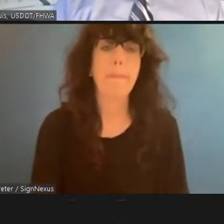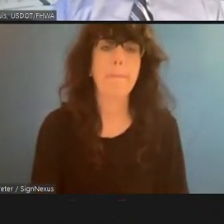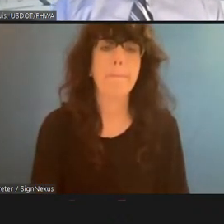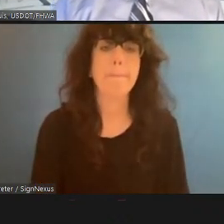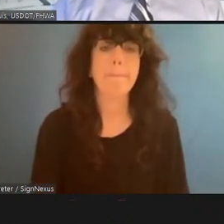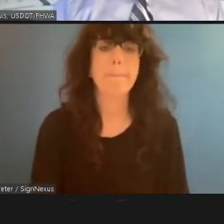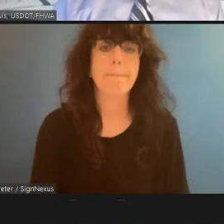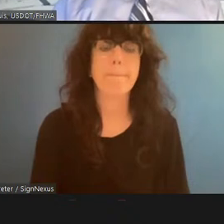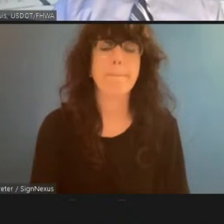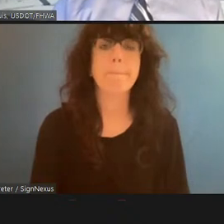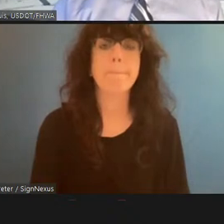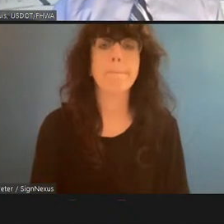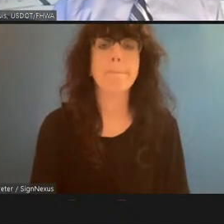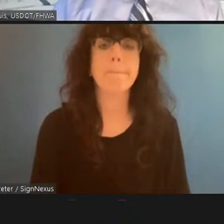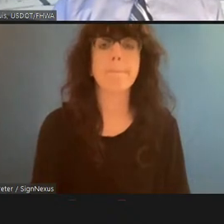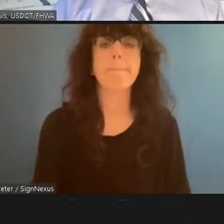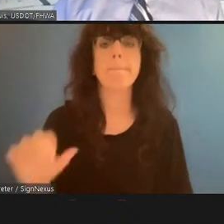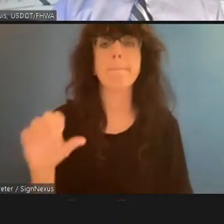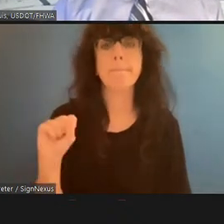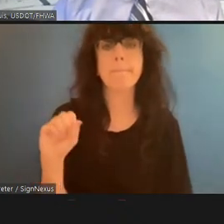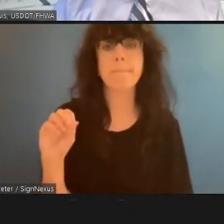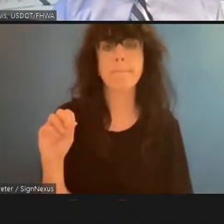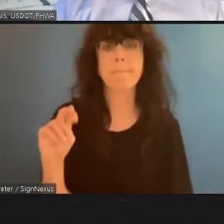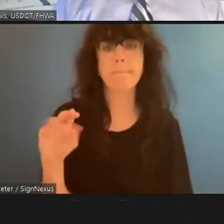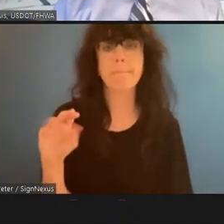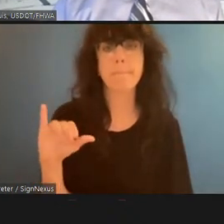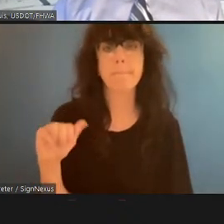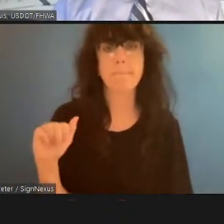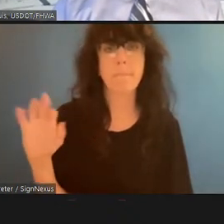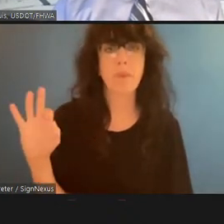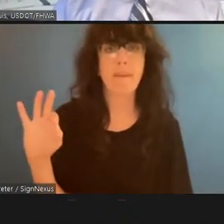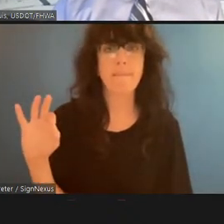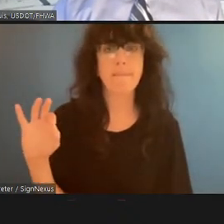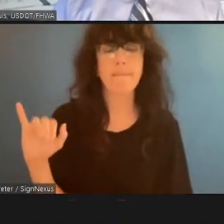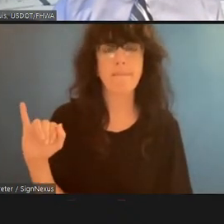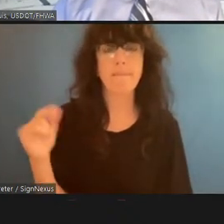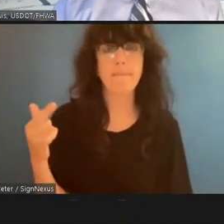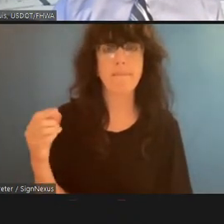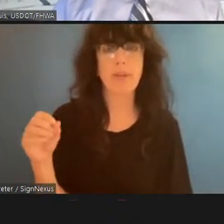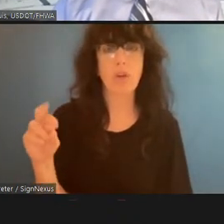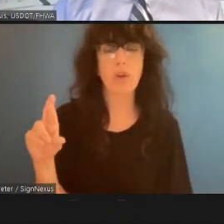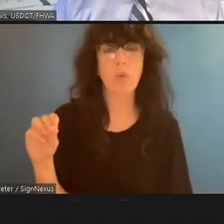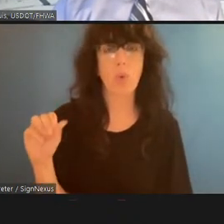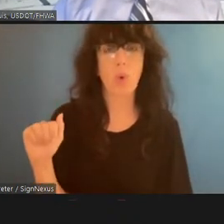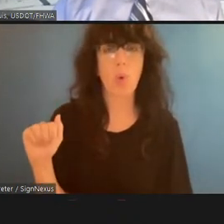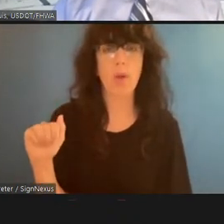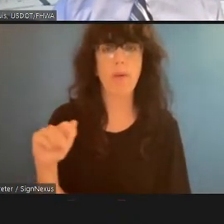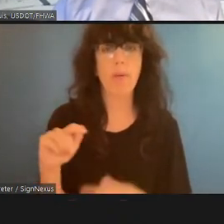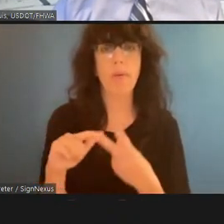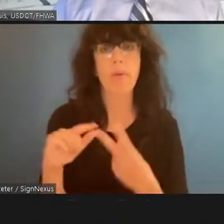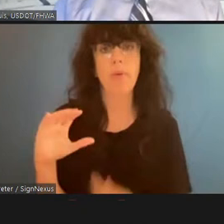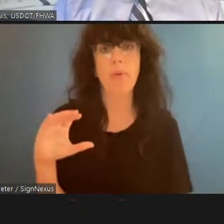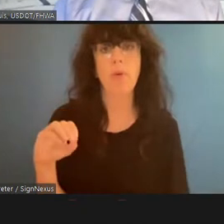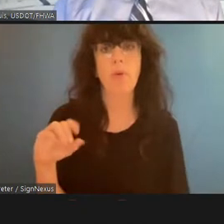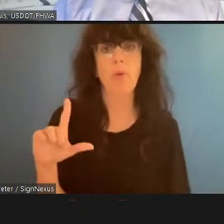our next speaker is sonia figueroa followed by colette vogel